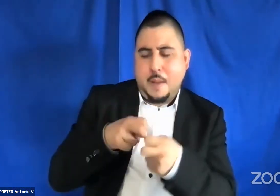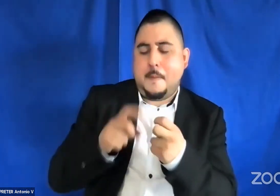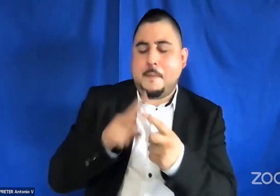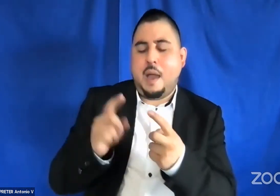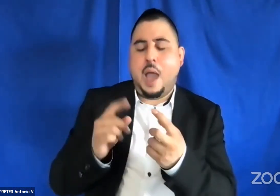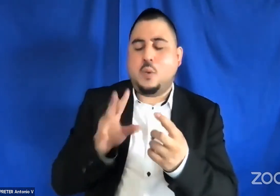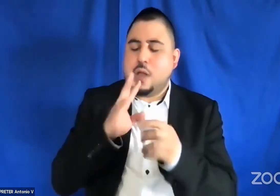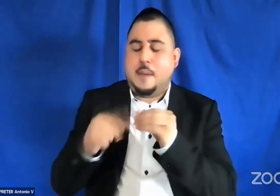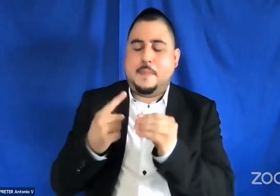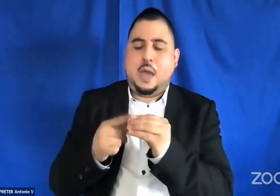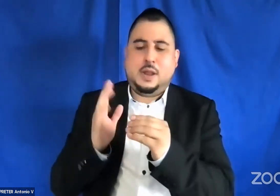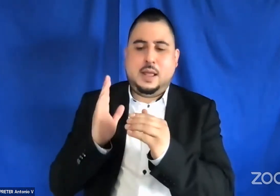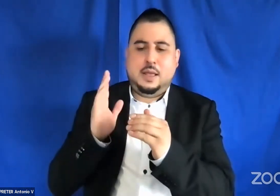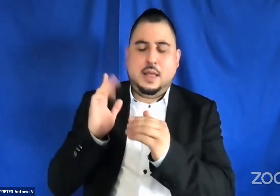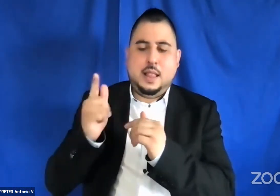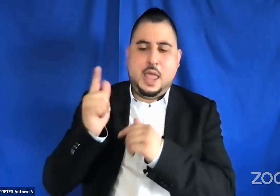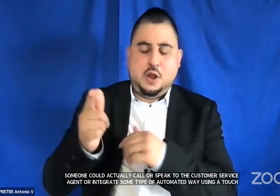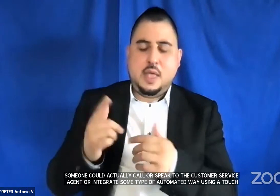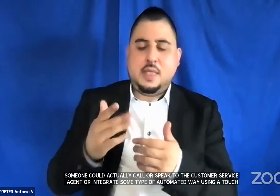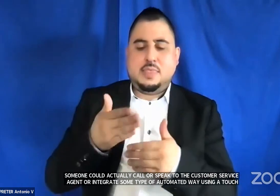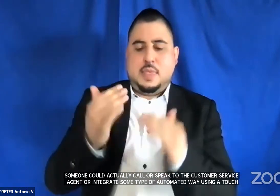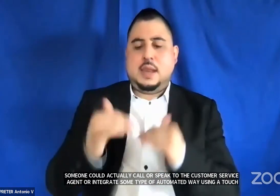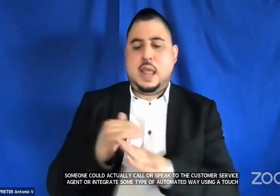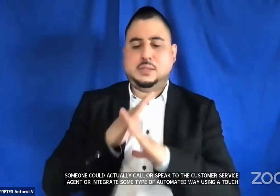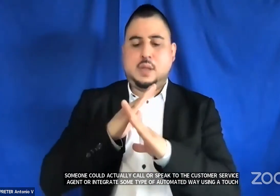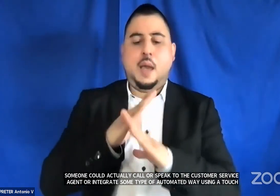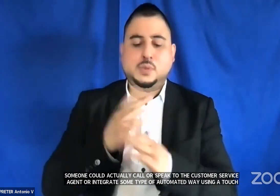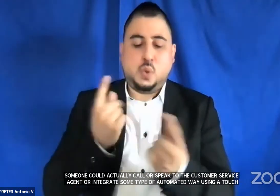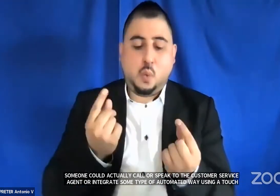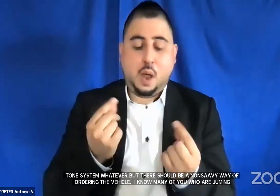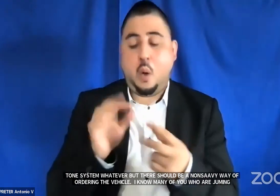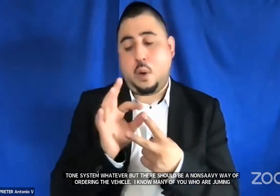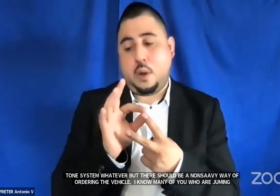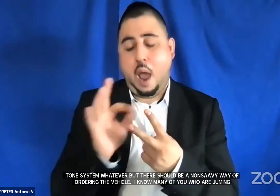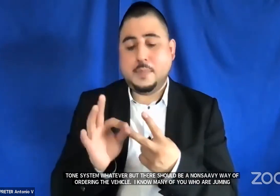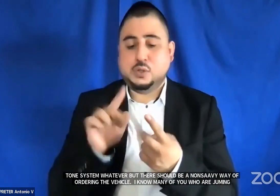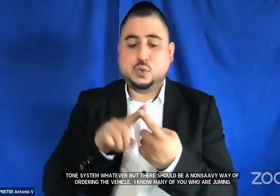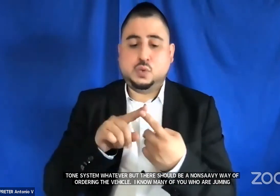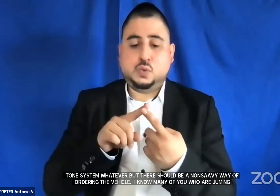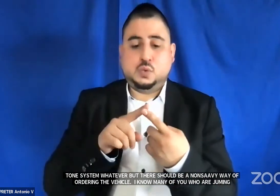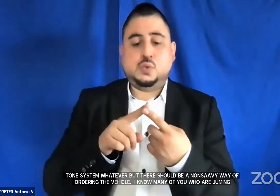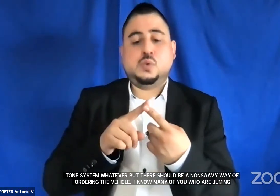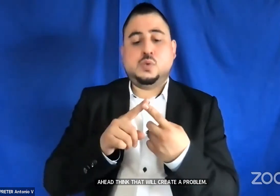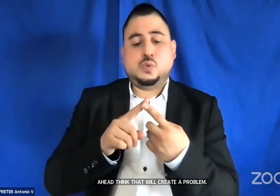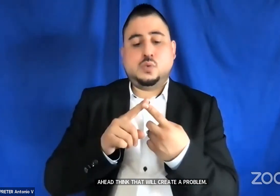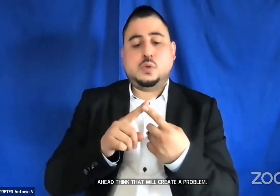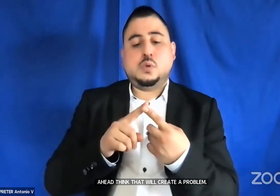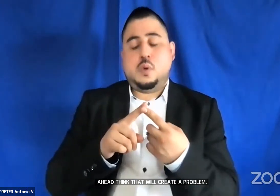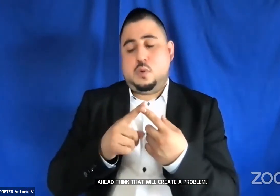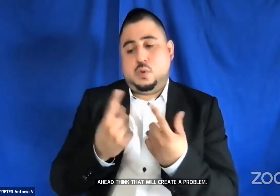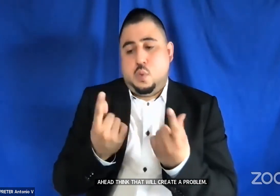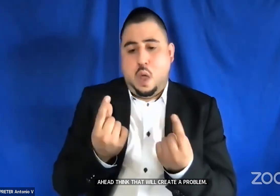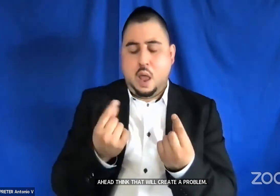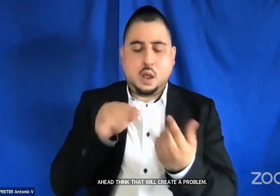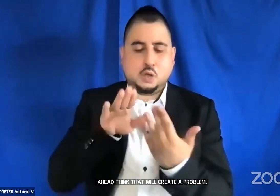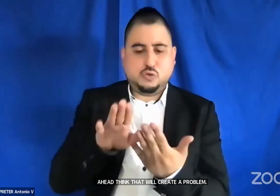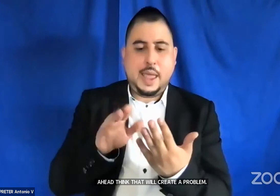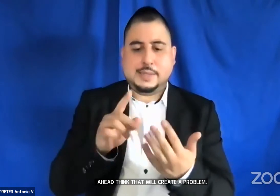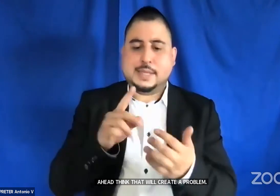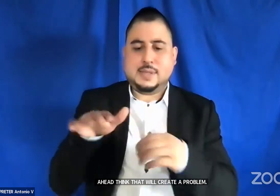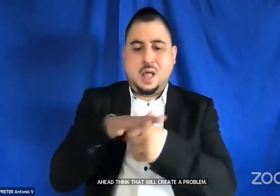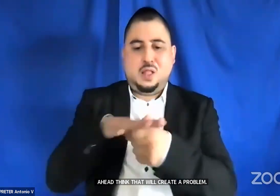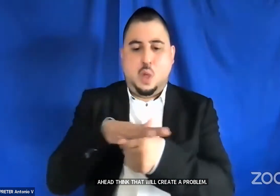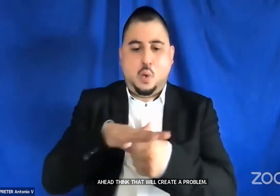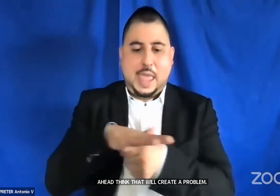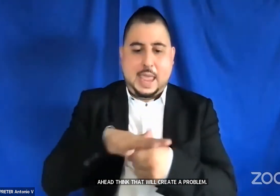forward. The next obstacle or option to address is locating the vehicle. So several things that you can come into